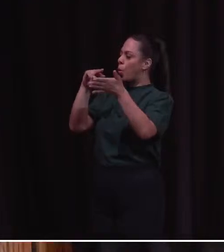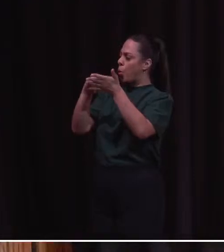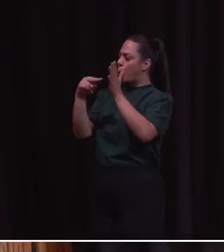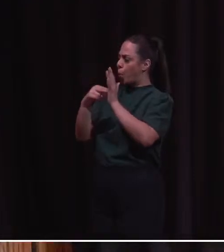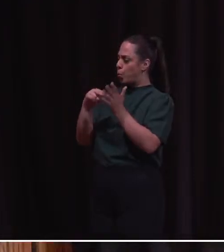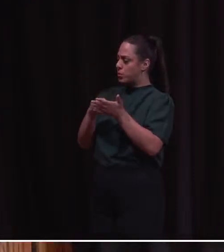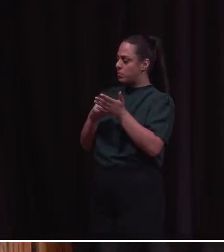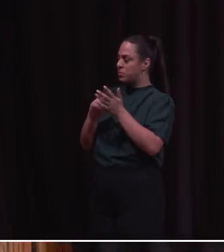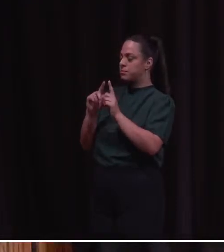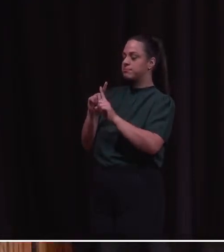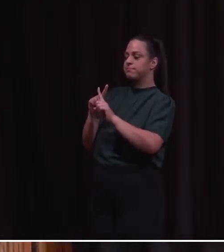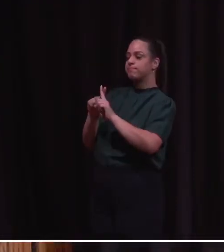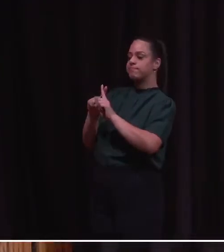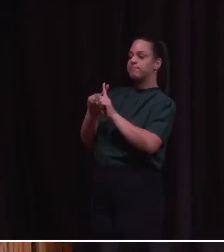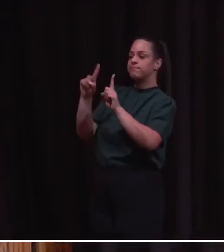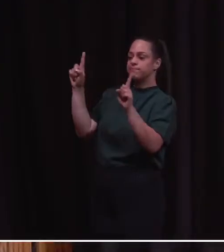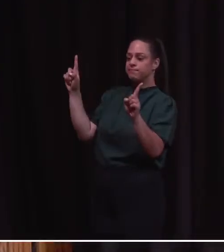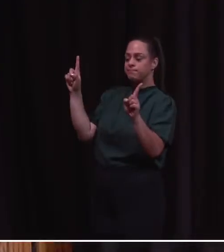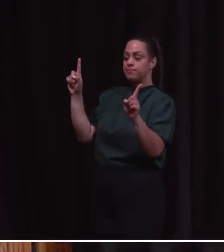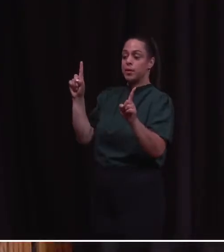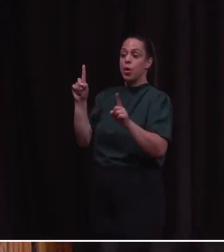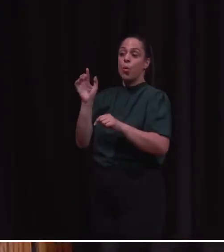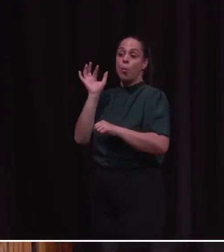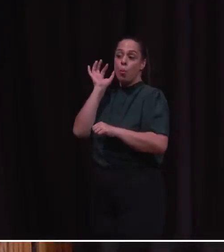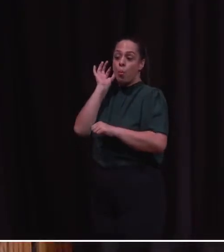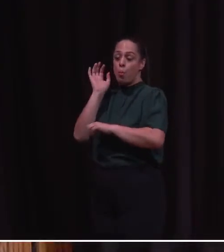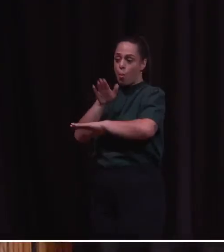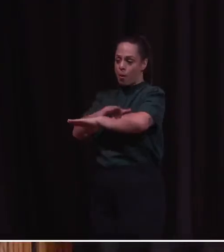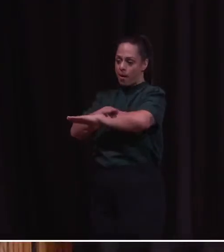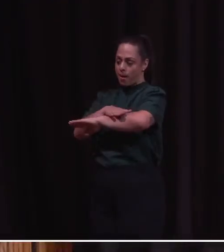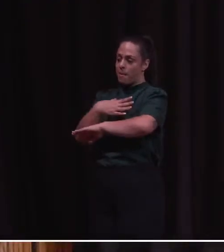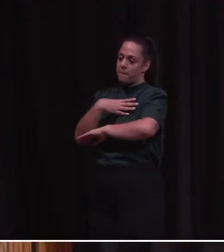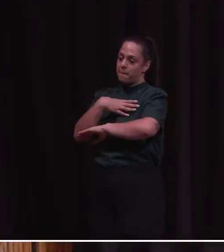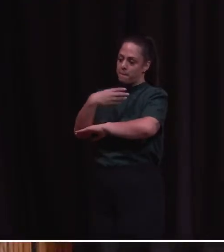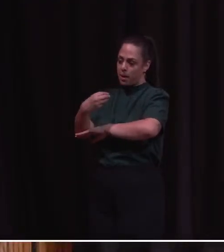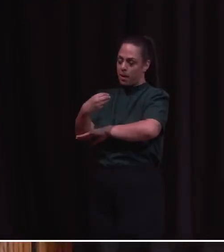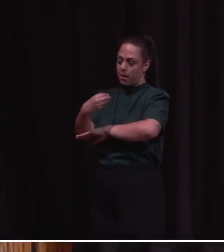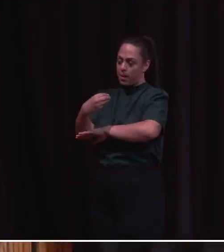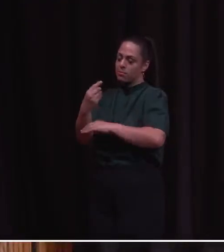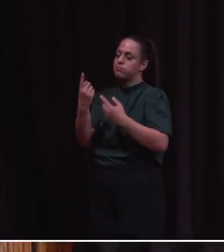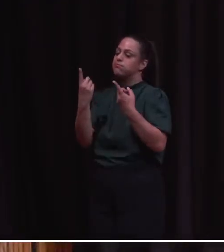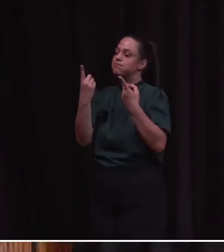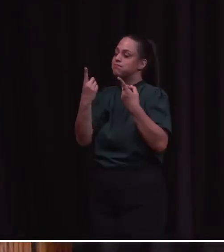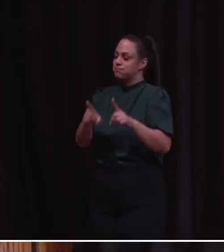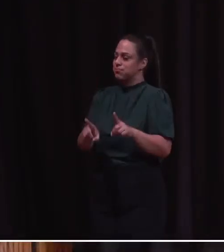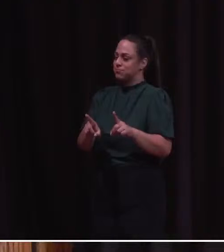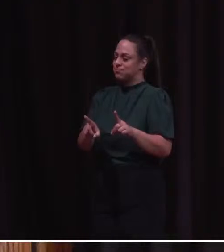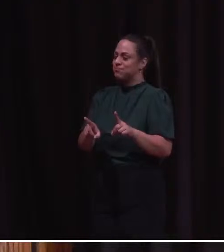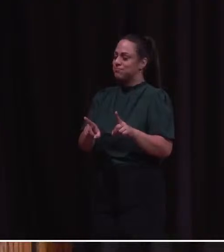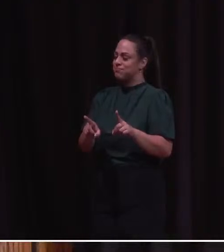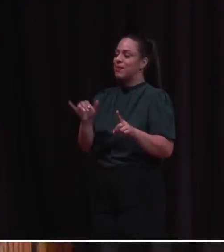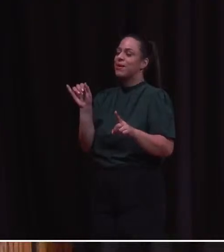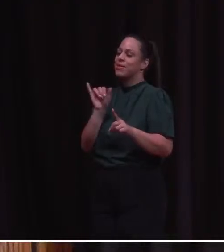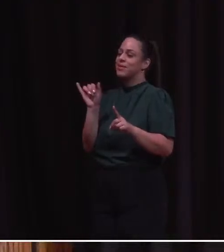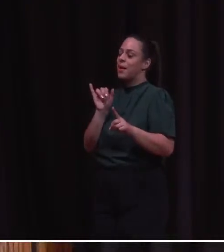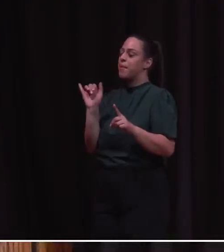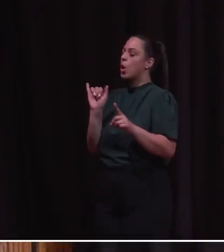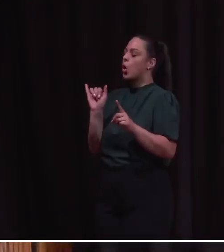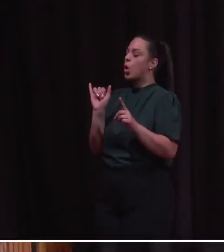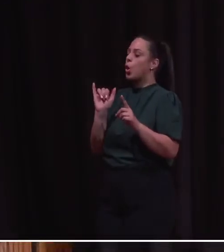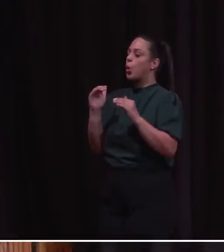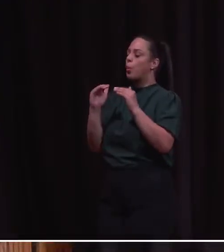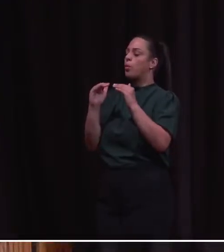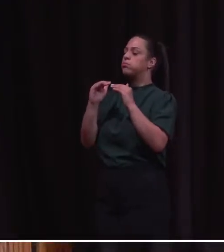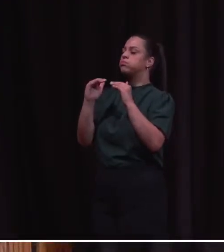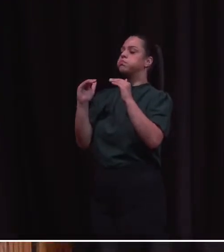White women did not escape the racism and ethnocentrism that have characterized Western writings on